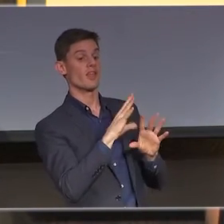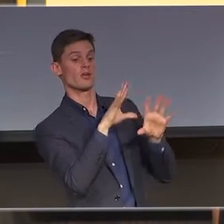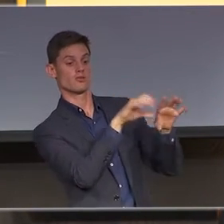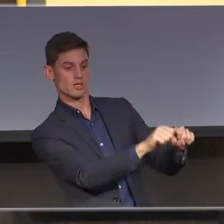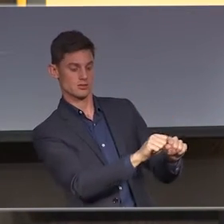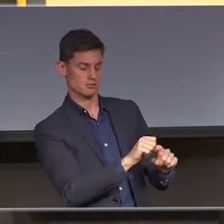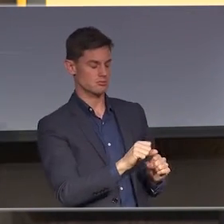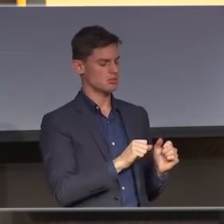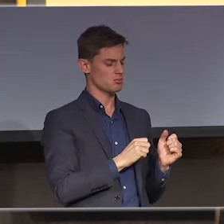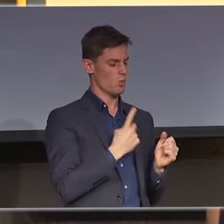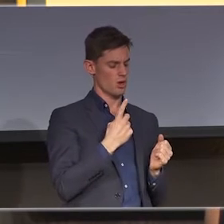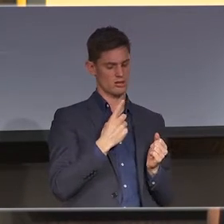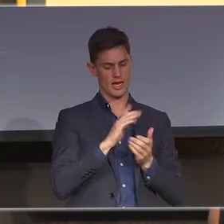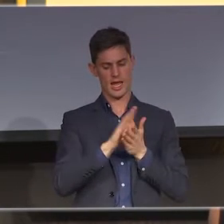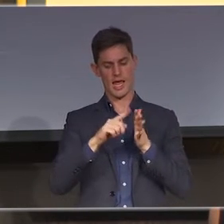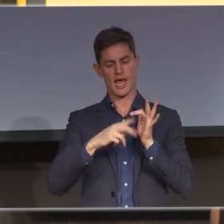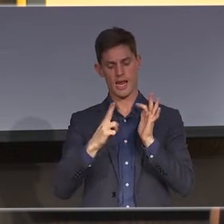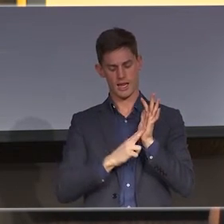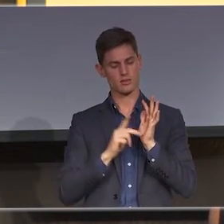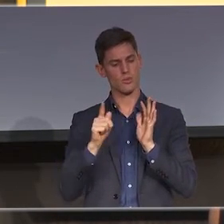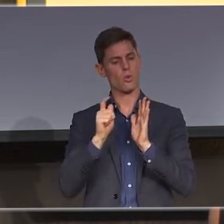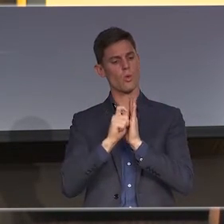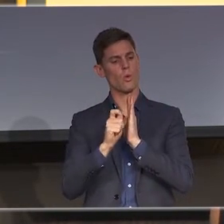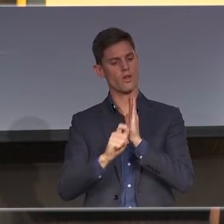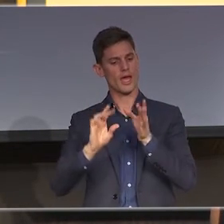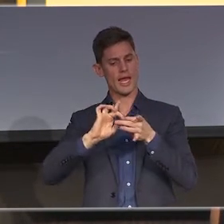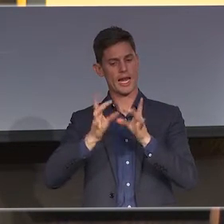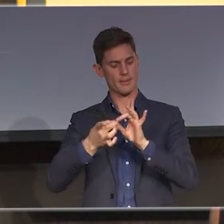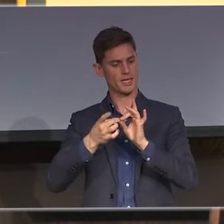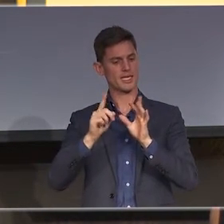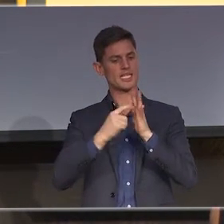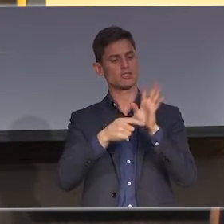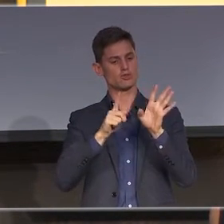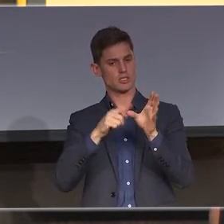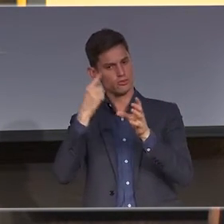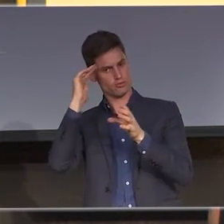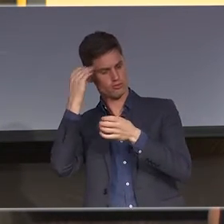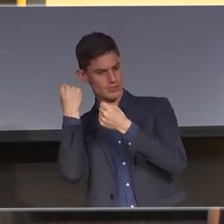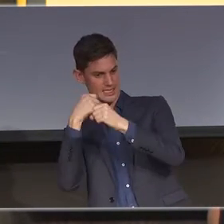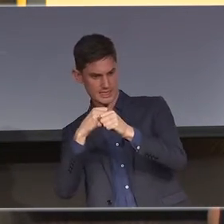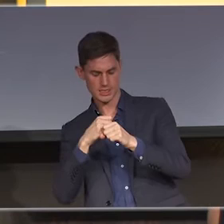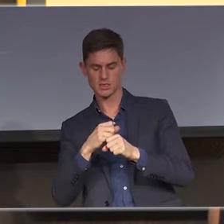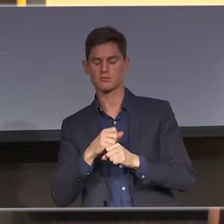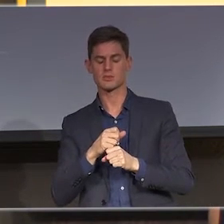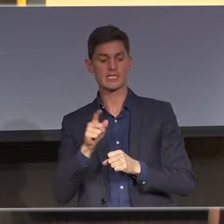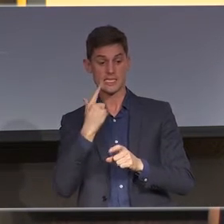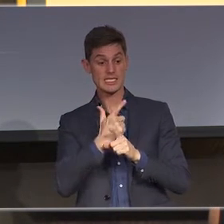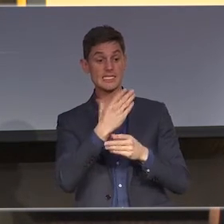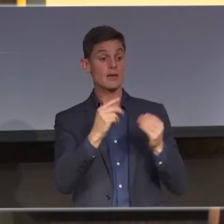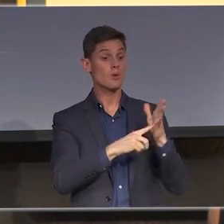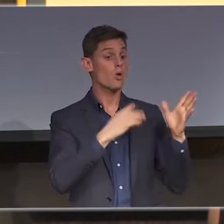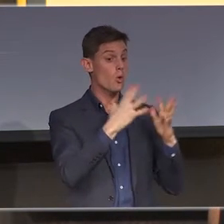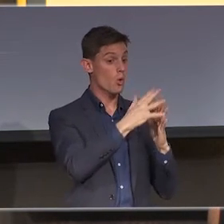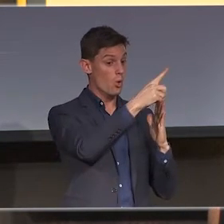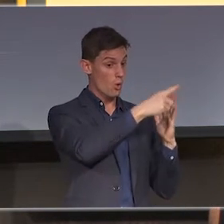to Helen Lenski, author of Olympic Industry Resistance, Challenging Olympic Power and Propaganda, some laws had a lasting